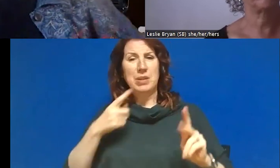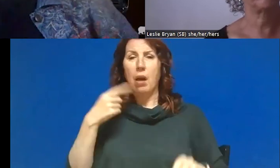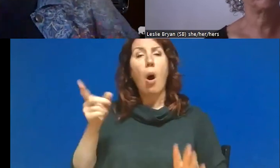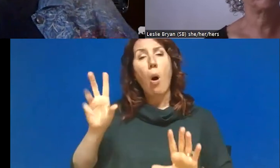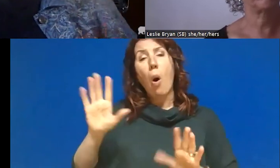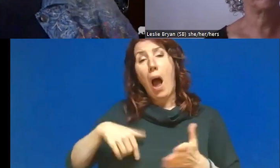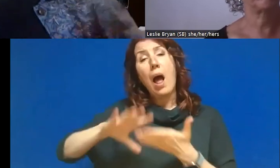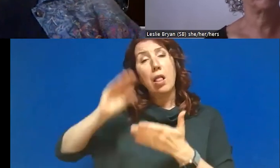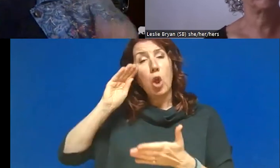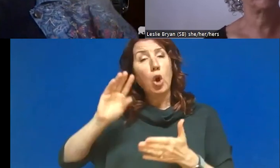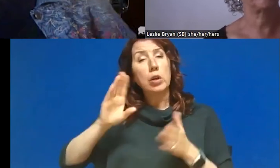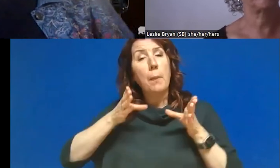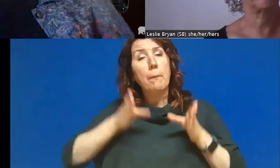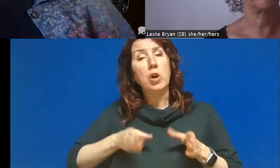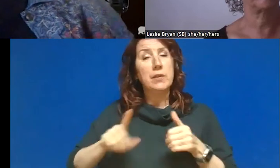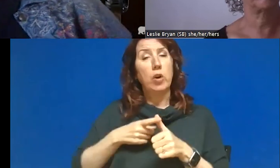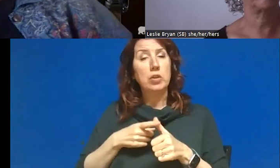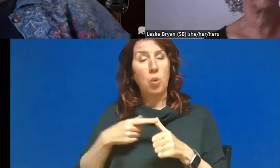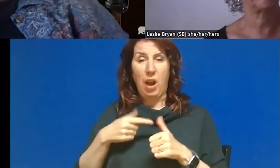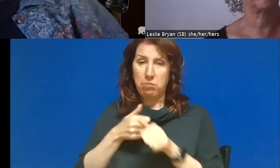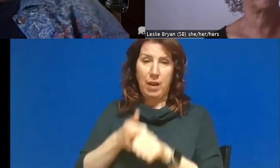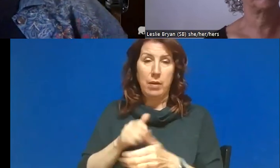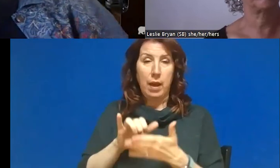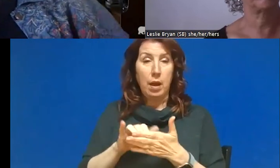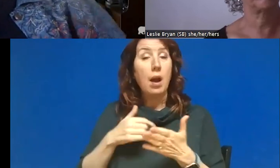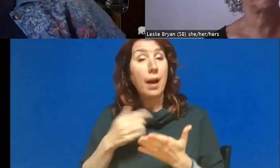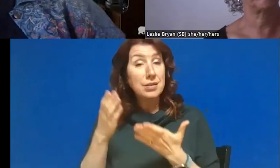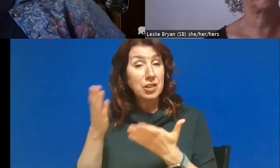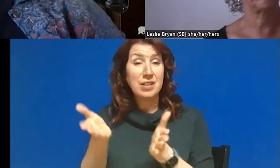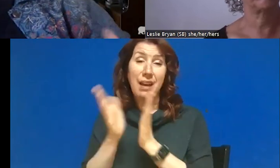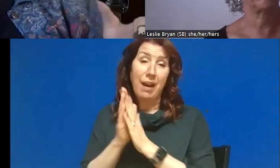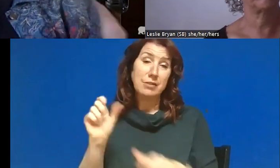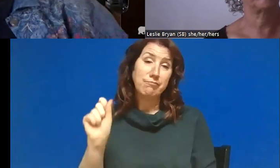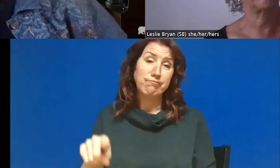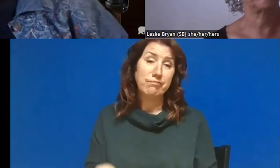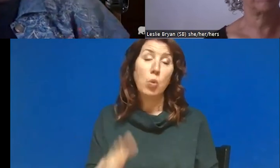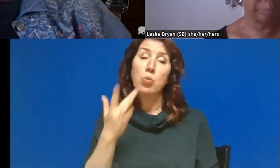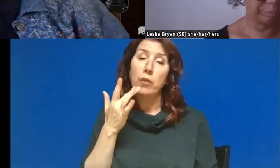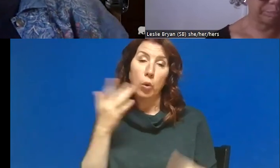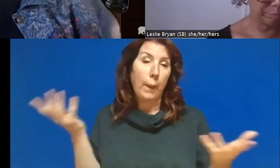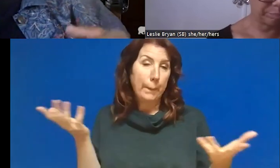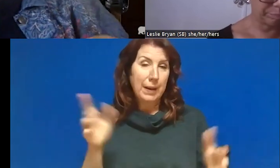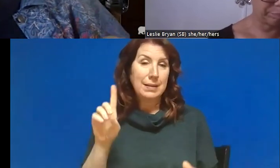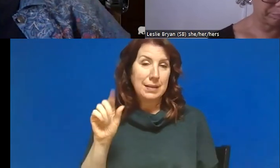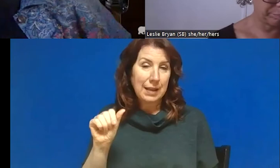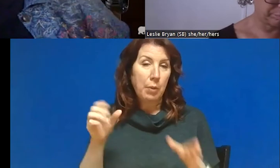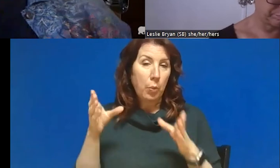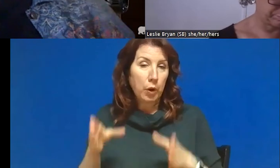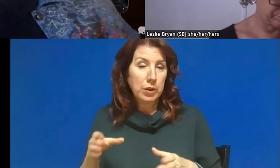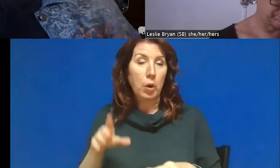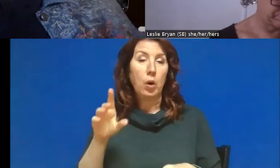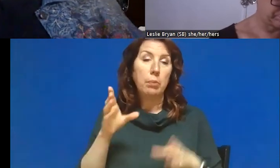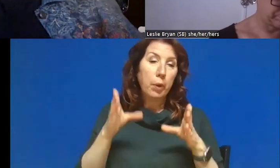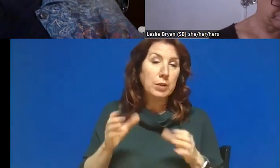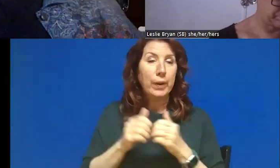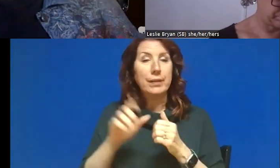I learned person first, so that's what I'm sticking with. My recommendation would be to just ask, like, do you prefer disabled person or person with a disability? And